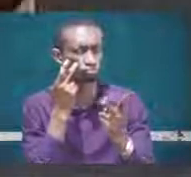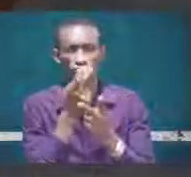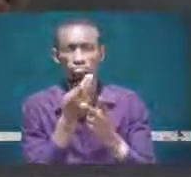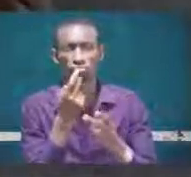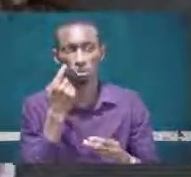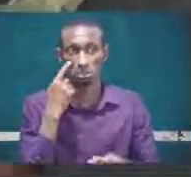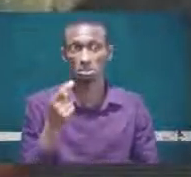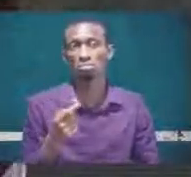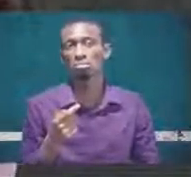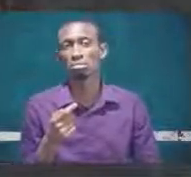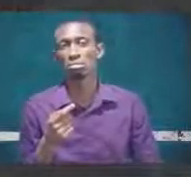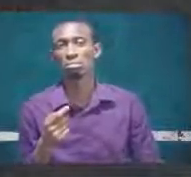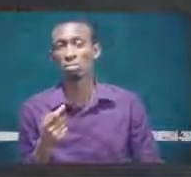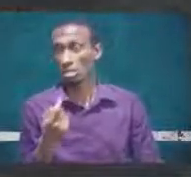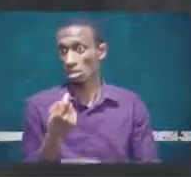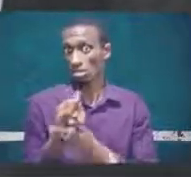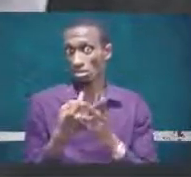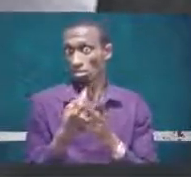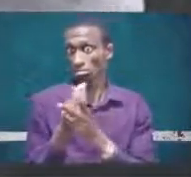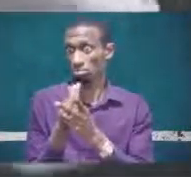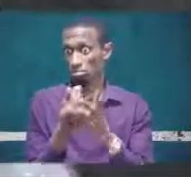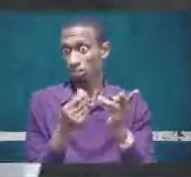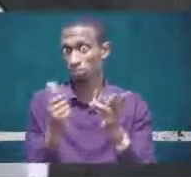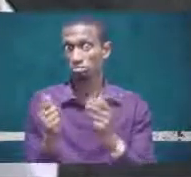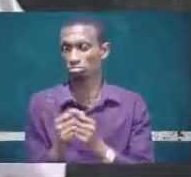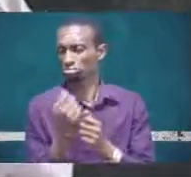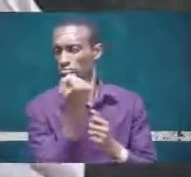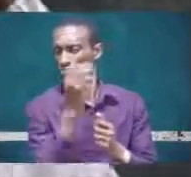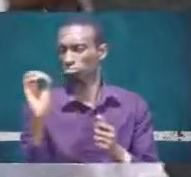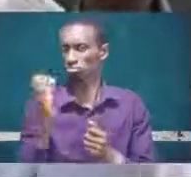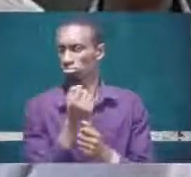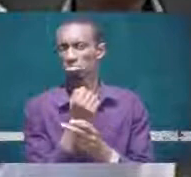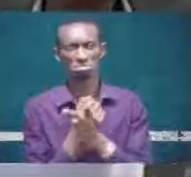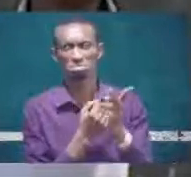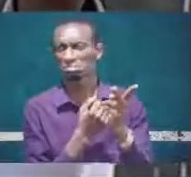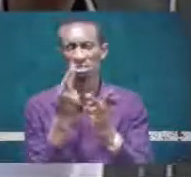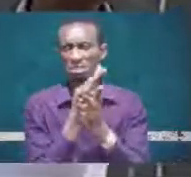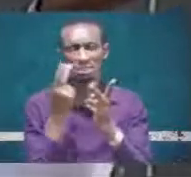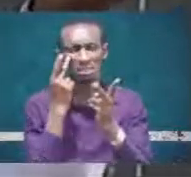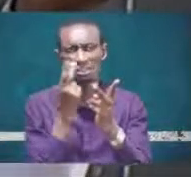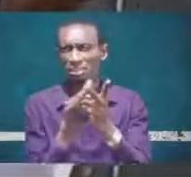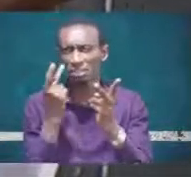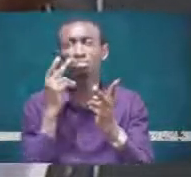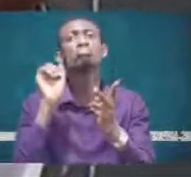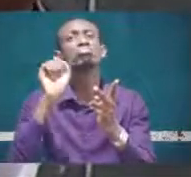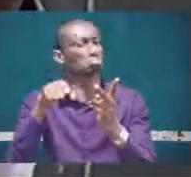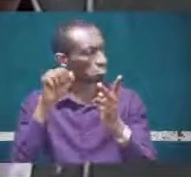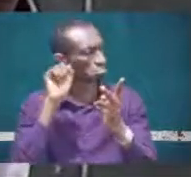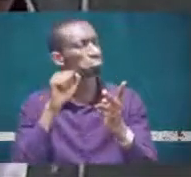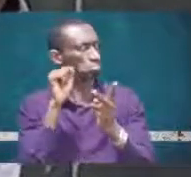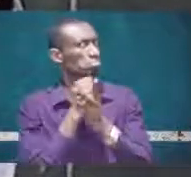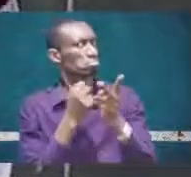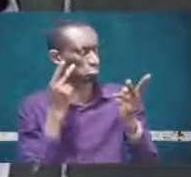two notes of 500, these two notes of 500, also they look the same. They are homogeneous.